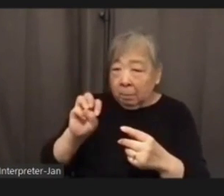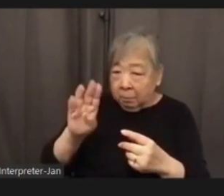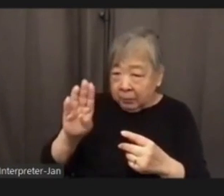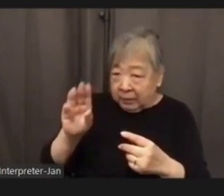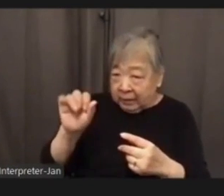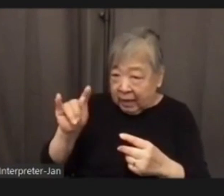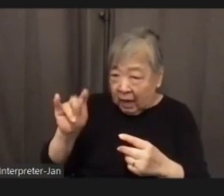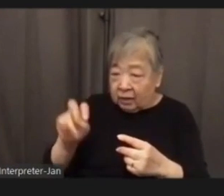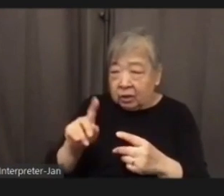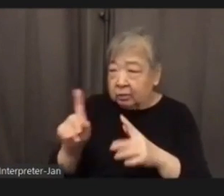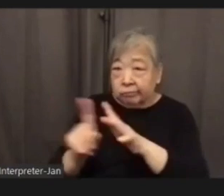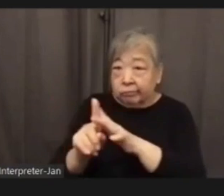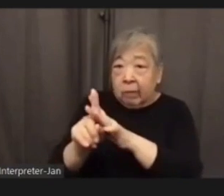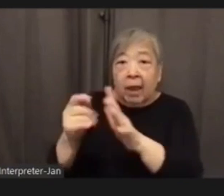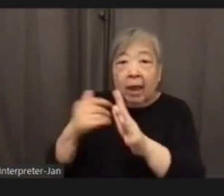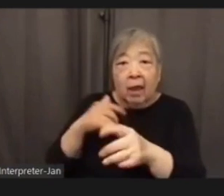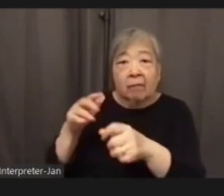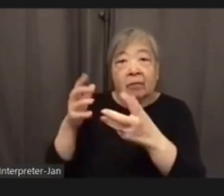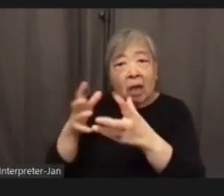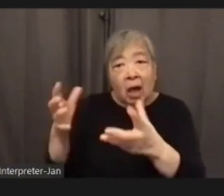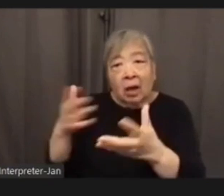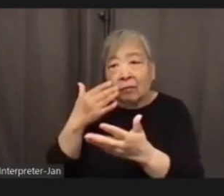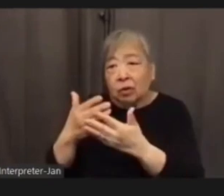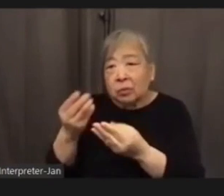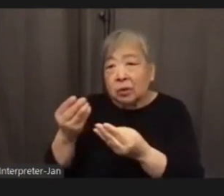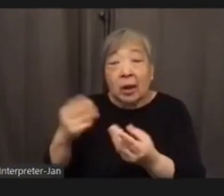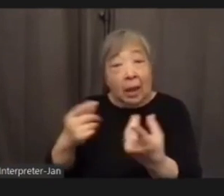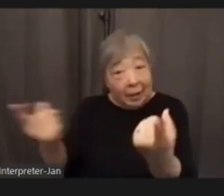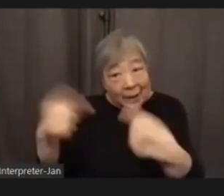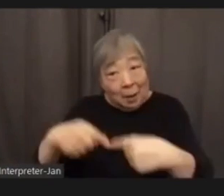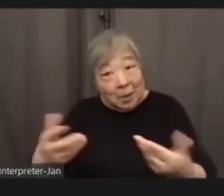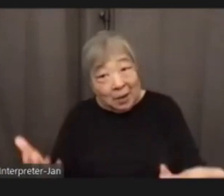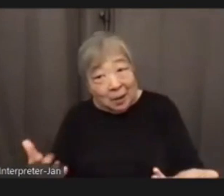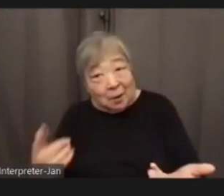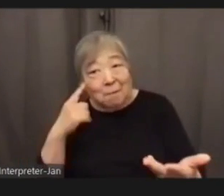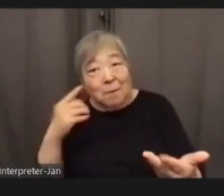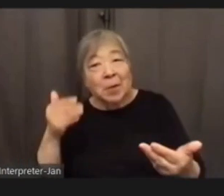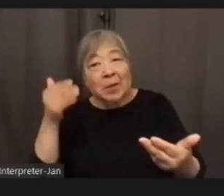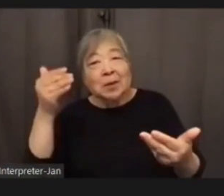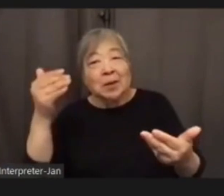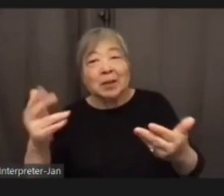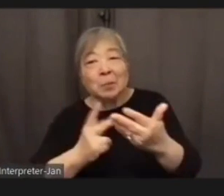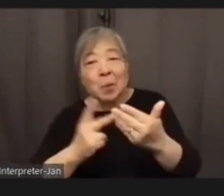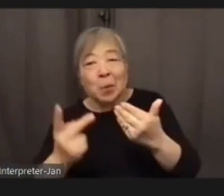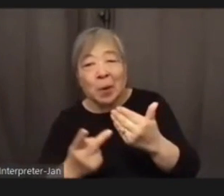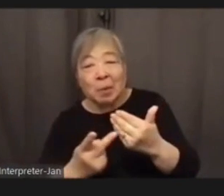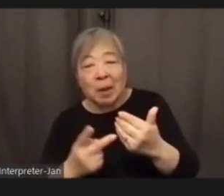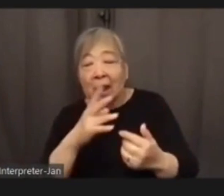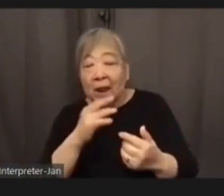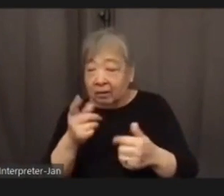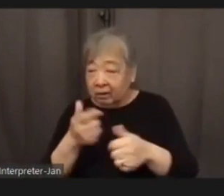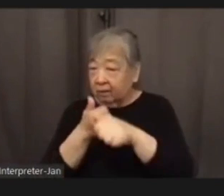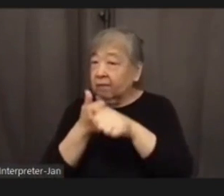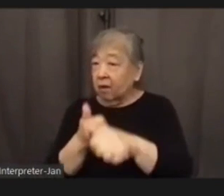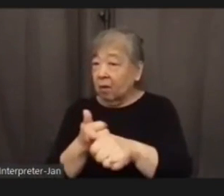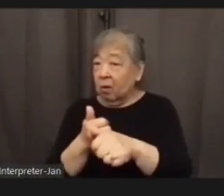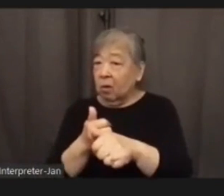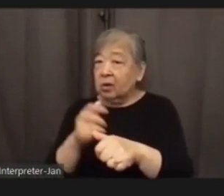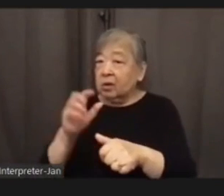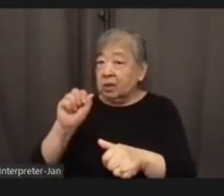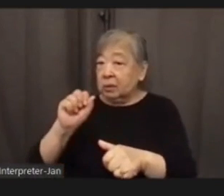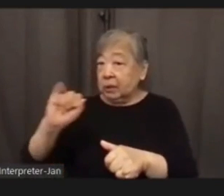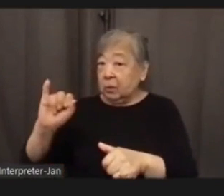like popping with good material, and come back here for our next program. You can also follow